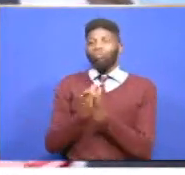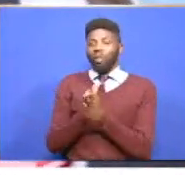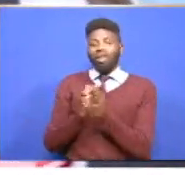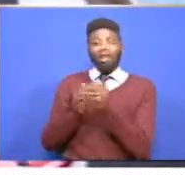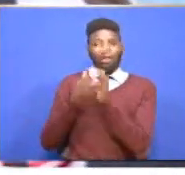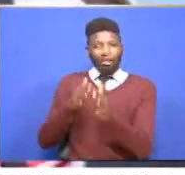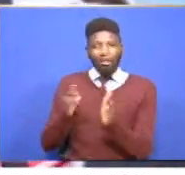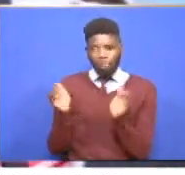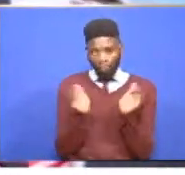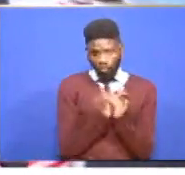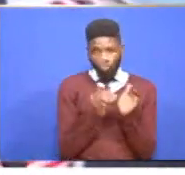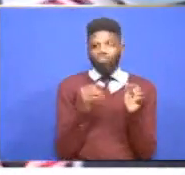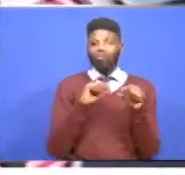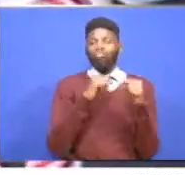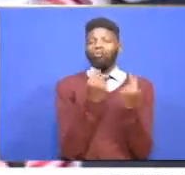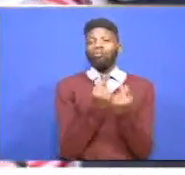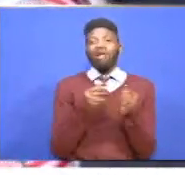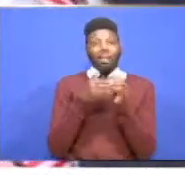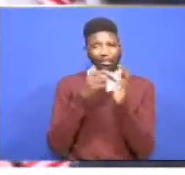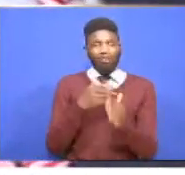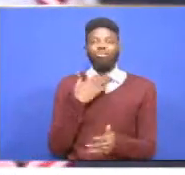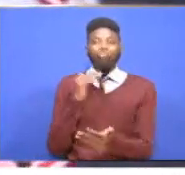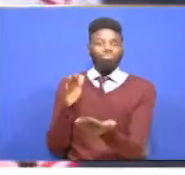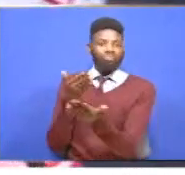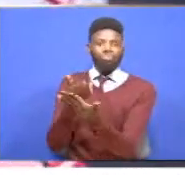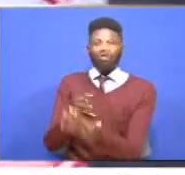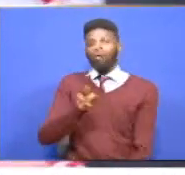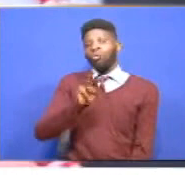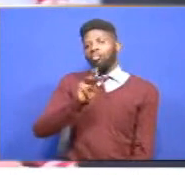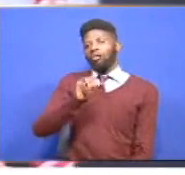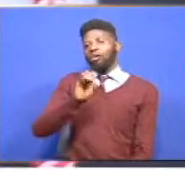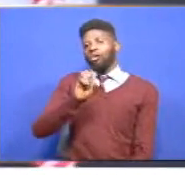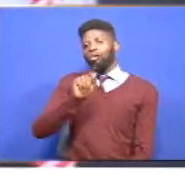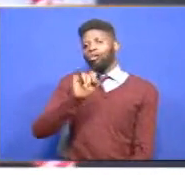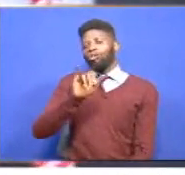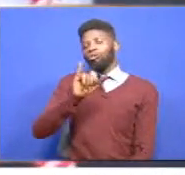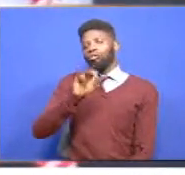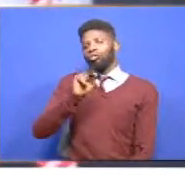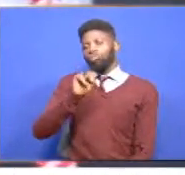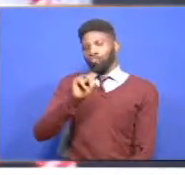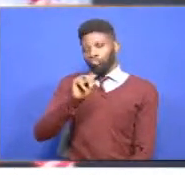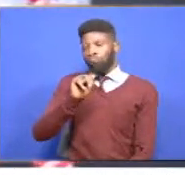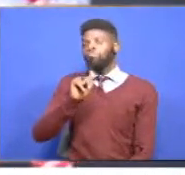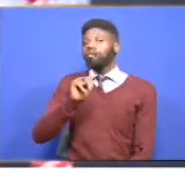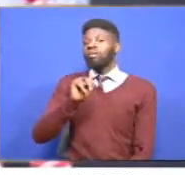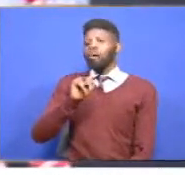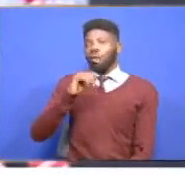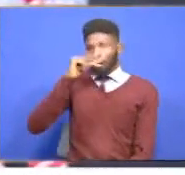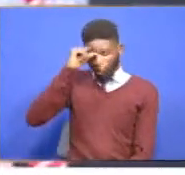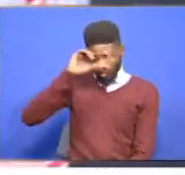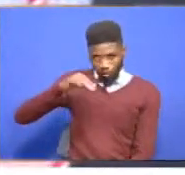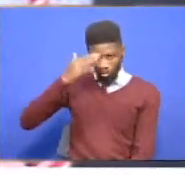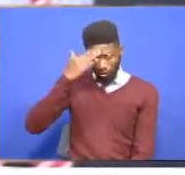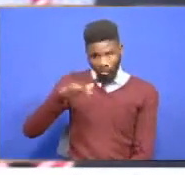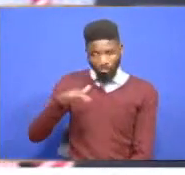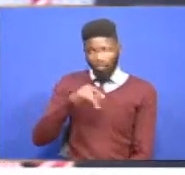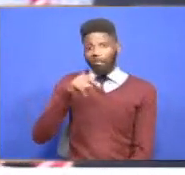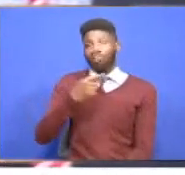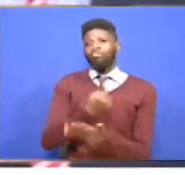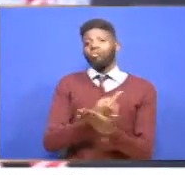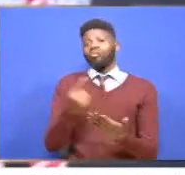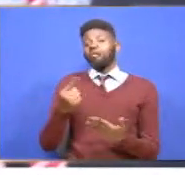were supposed to move a motion in the County Assembly perhaps this week. This is according to a Gazette notice which